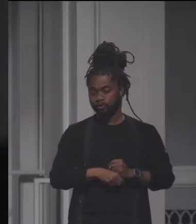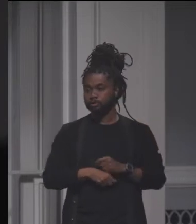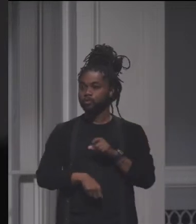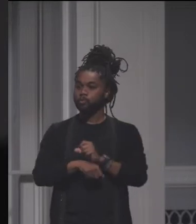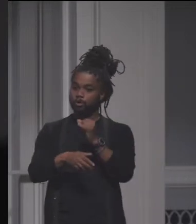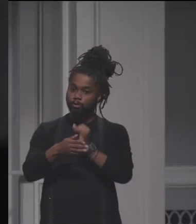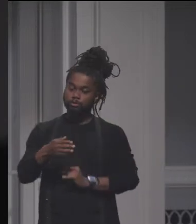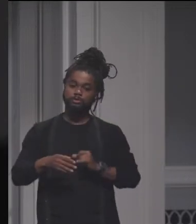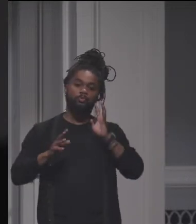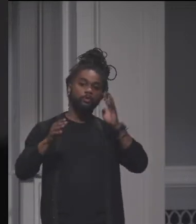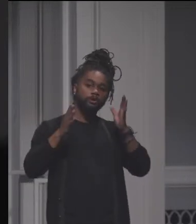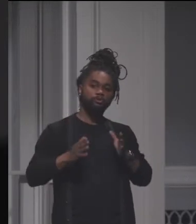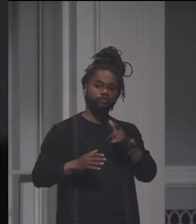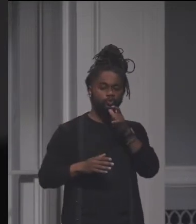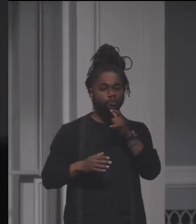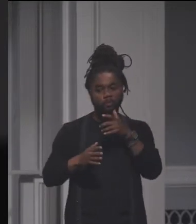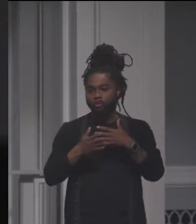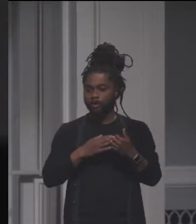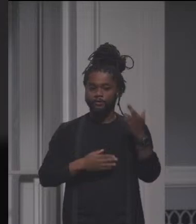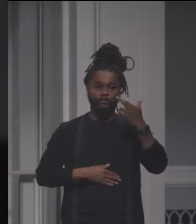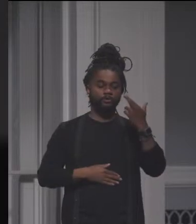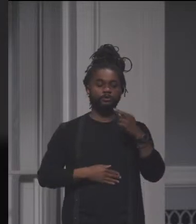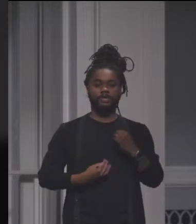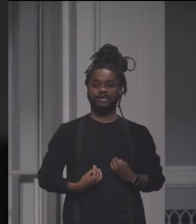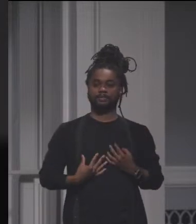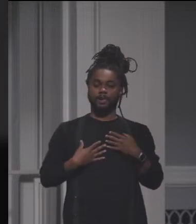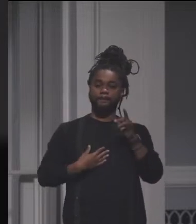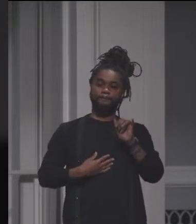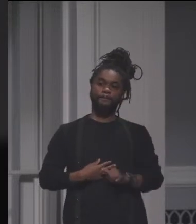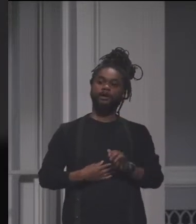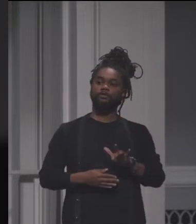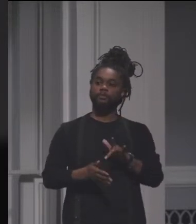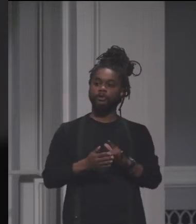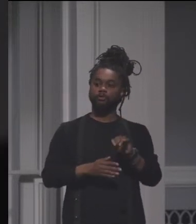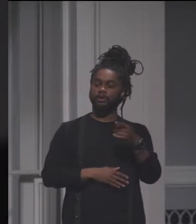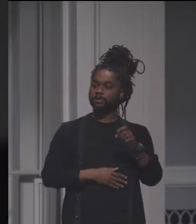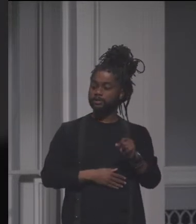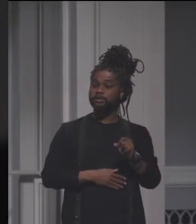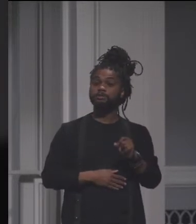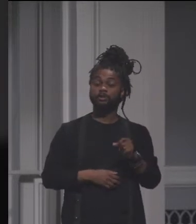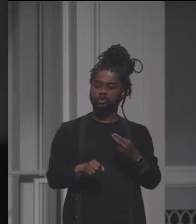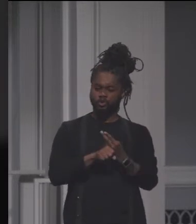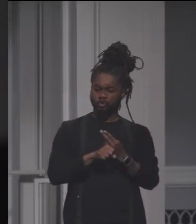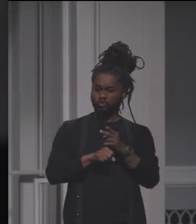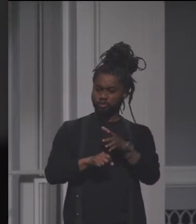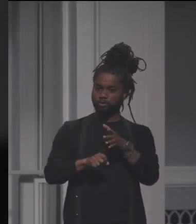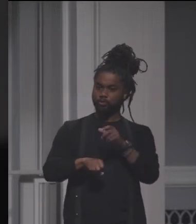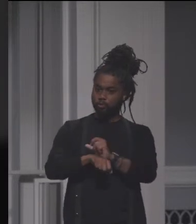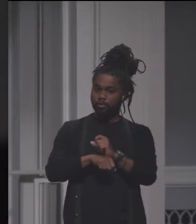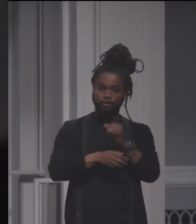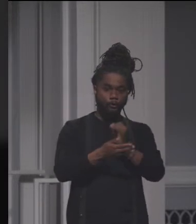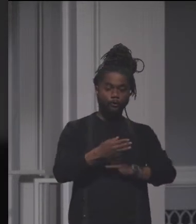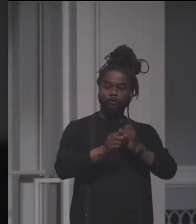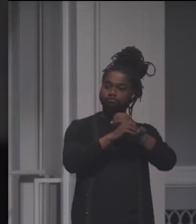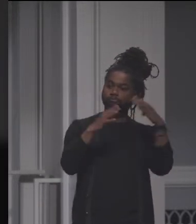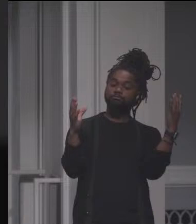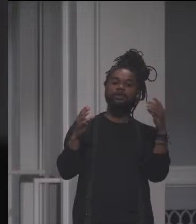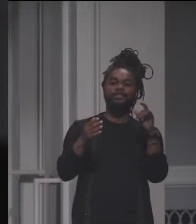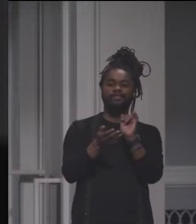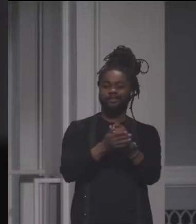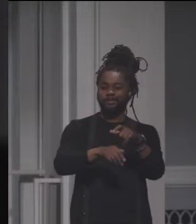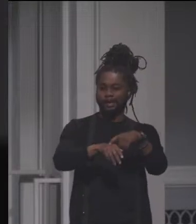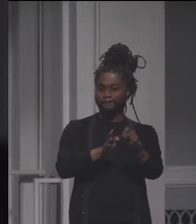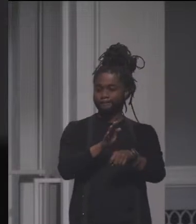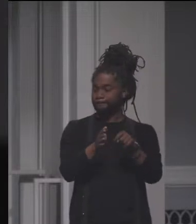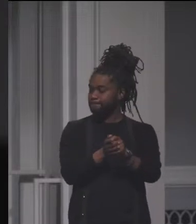many different reasons, have been inspired by the Middle Ages, and who, through their work, reimagined that time. And this includes, of